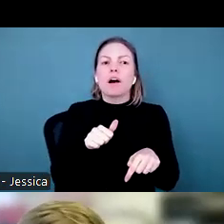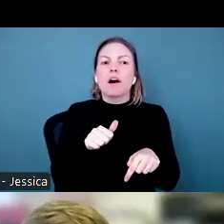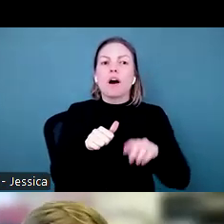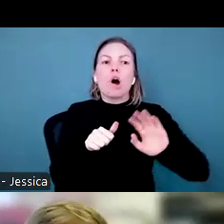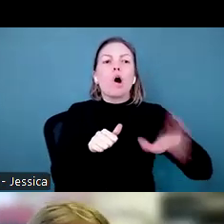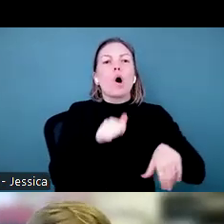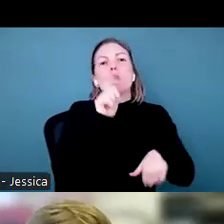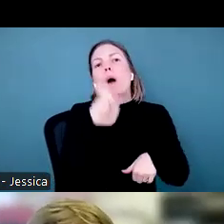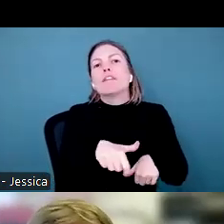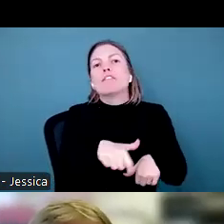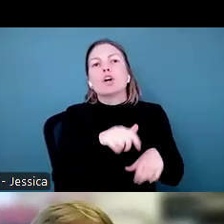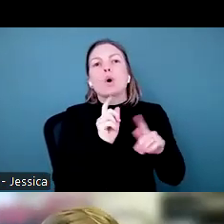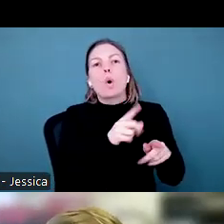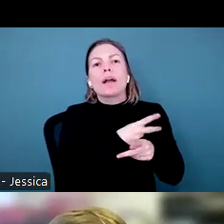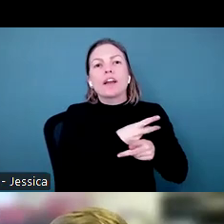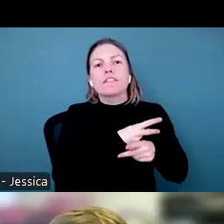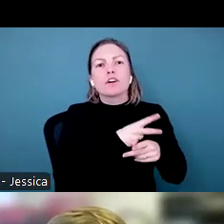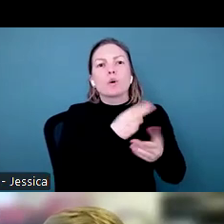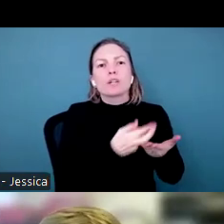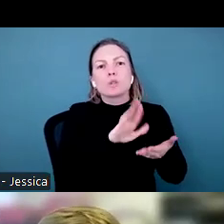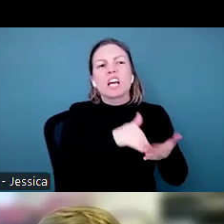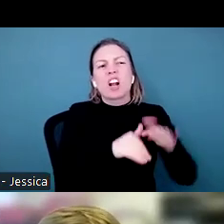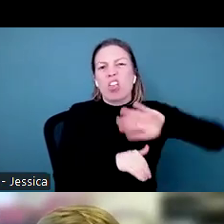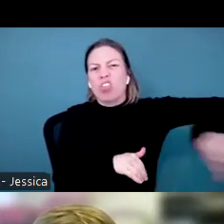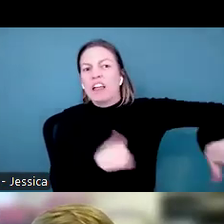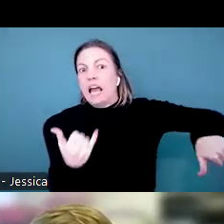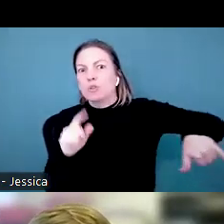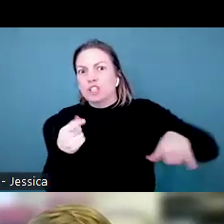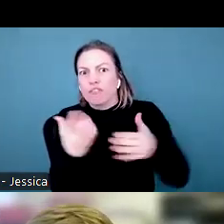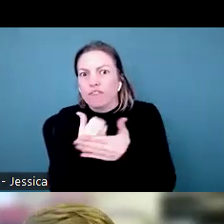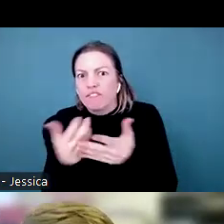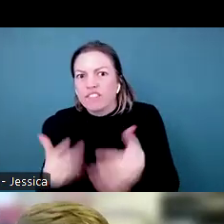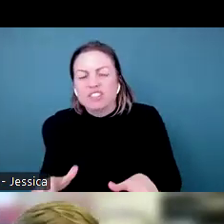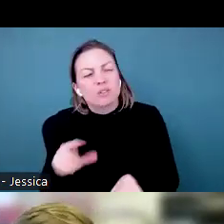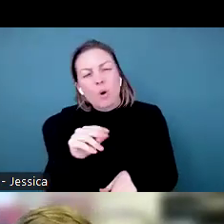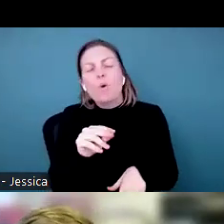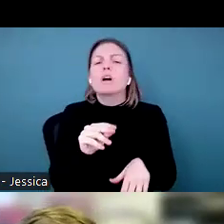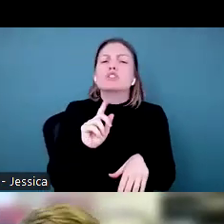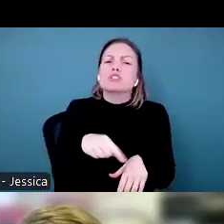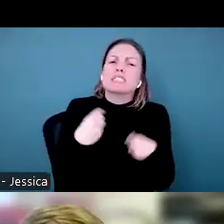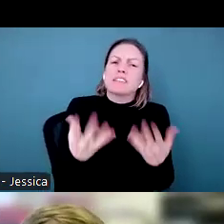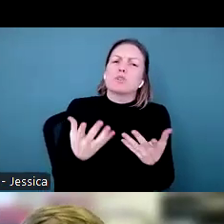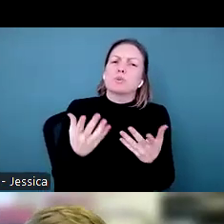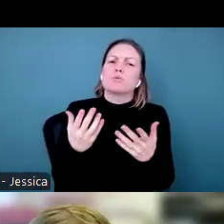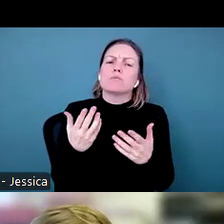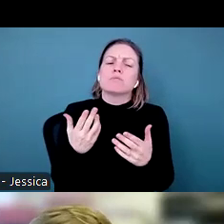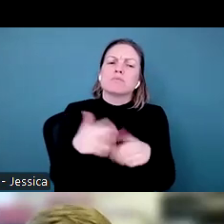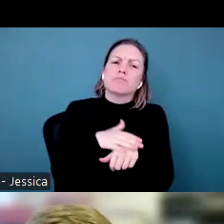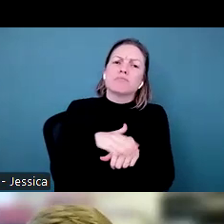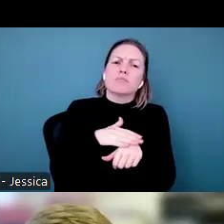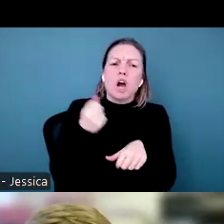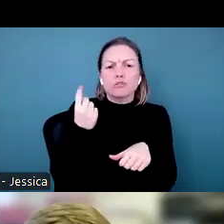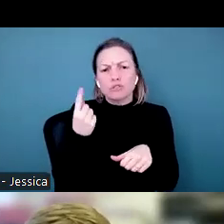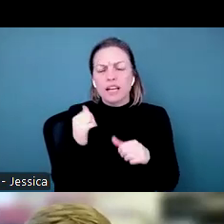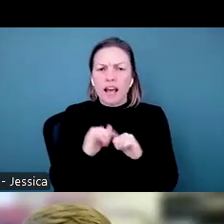center or anything like that, but it's hopefully a self-paced didactic series. People can feel confident in self-navigating. And then, of course,